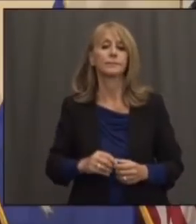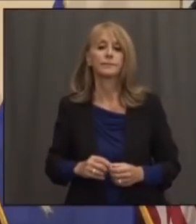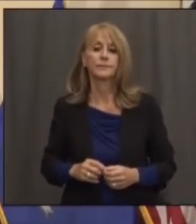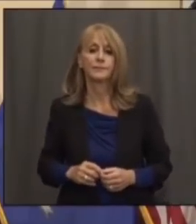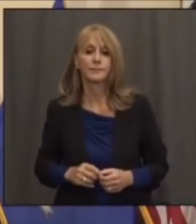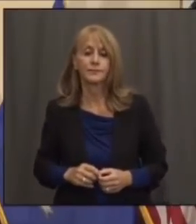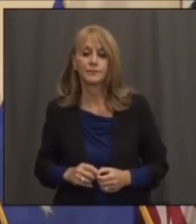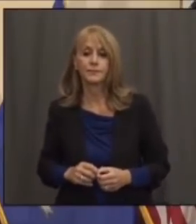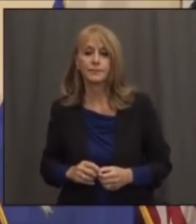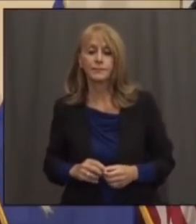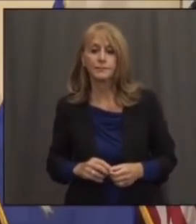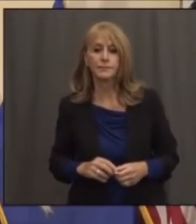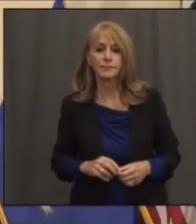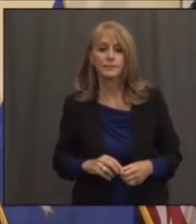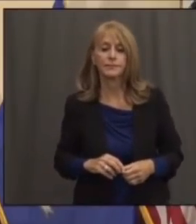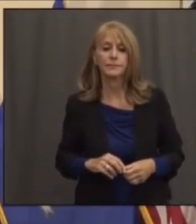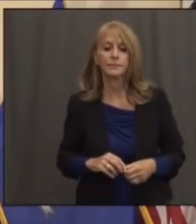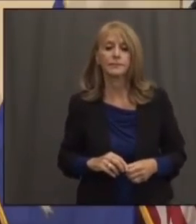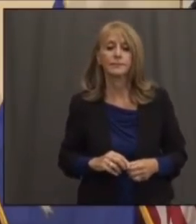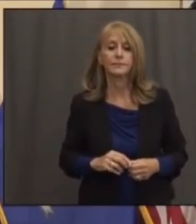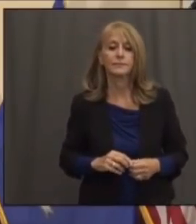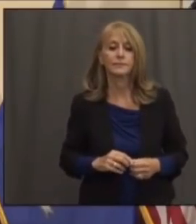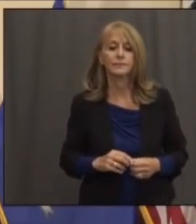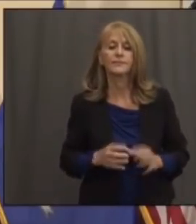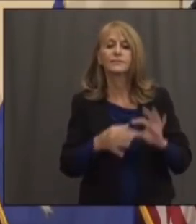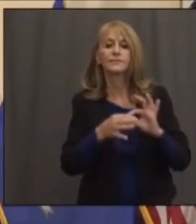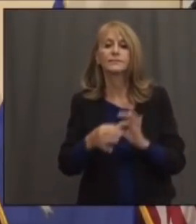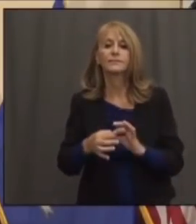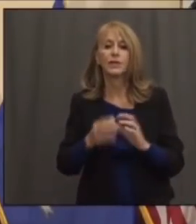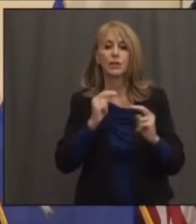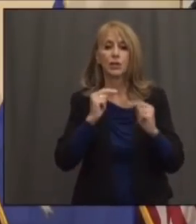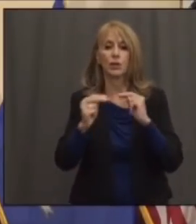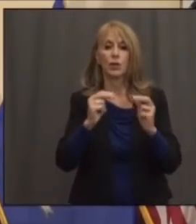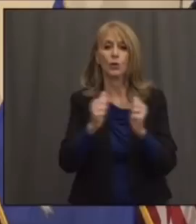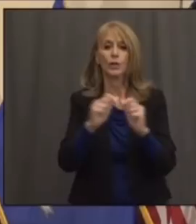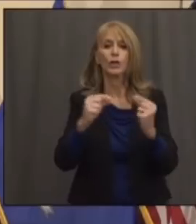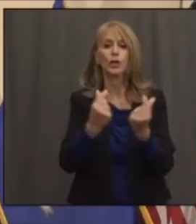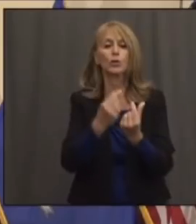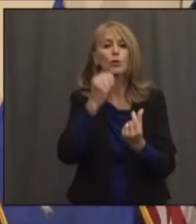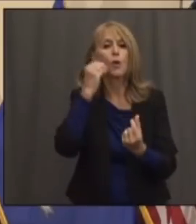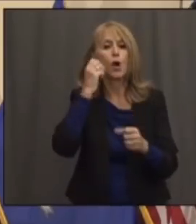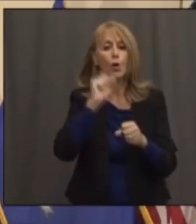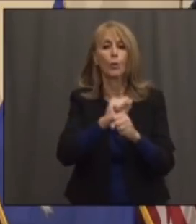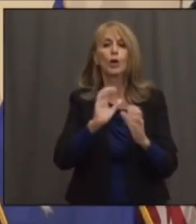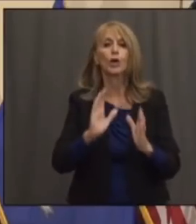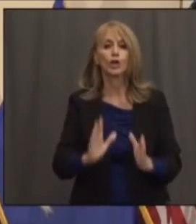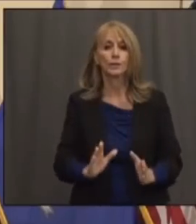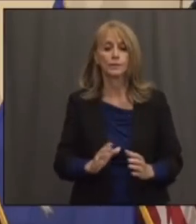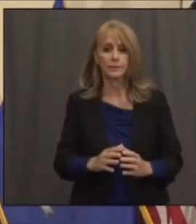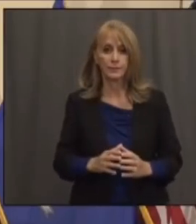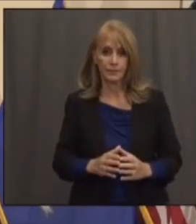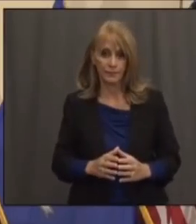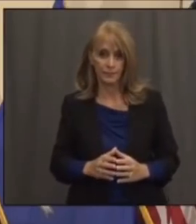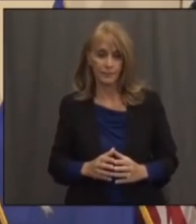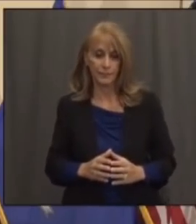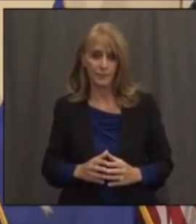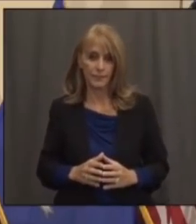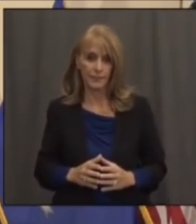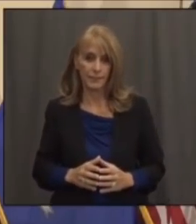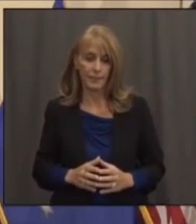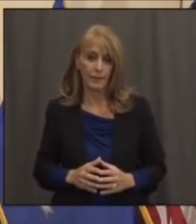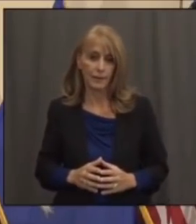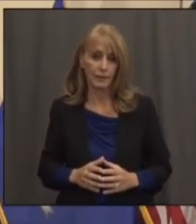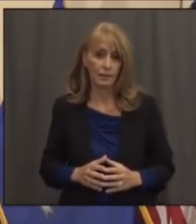Hey, Governor. I wanted to follow up on the negotiations with the group home workers. What's the likelihood of a